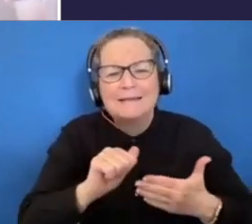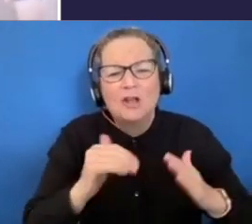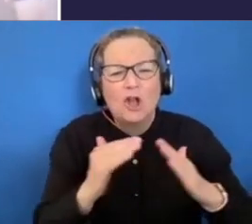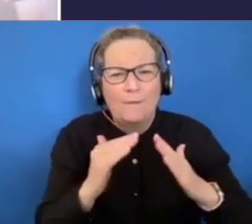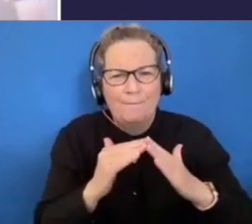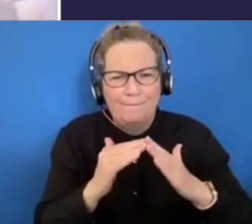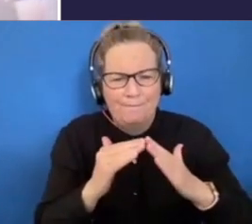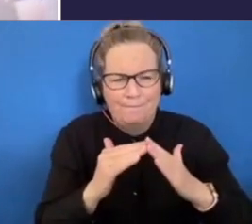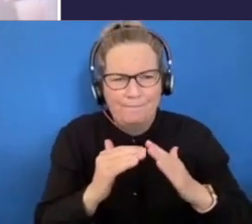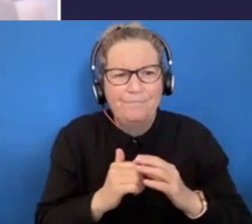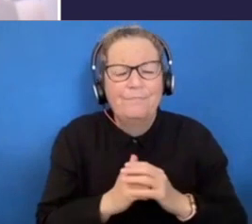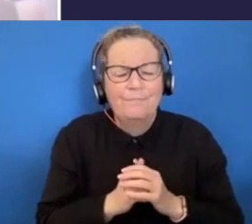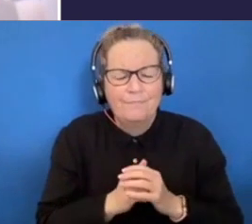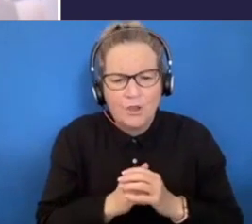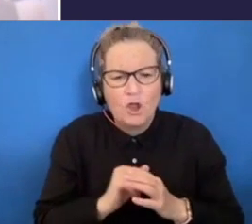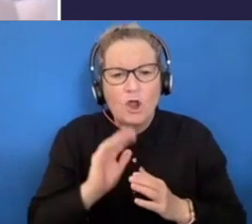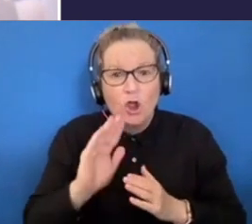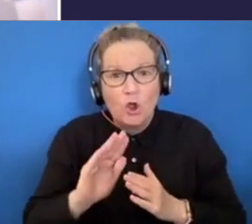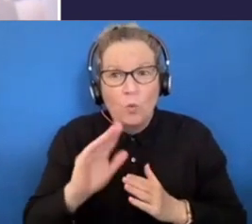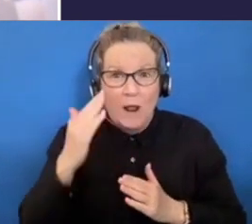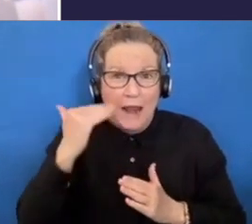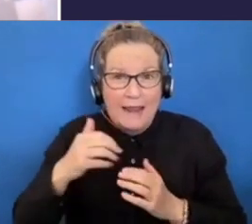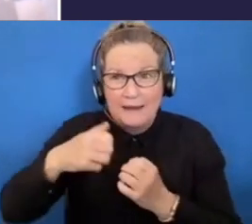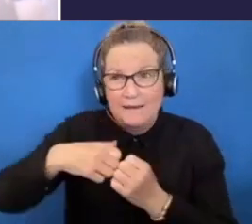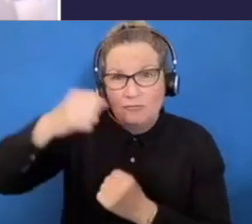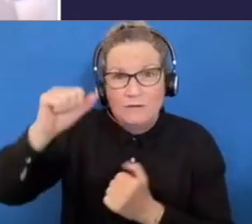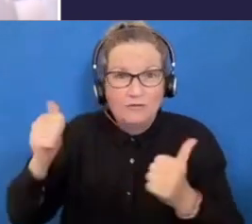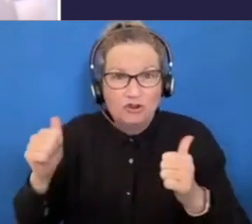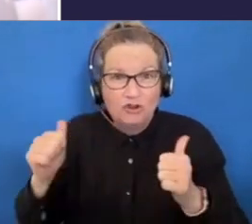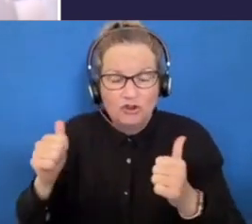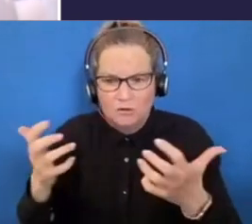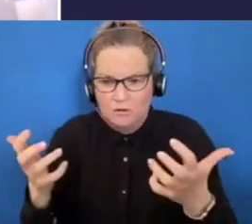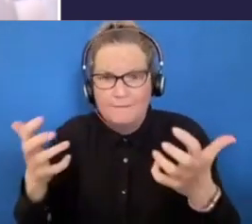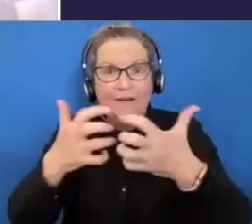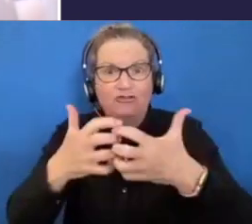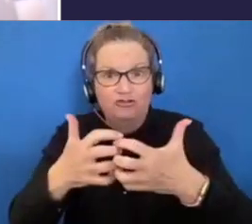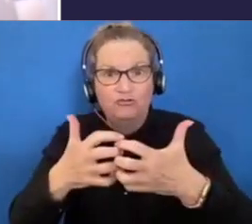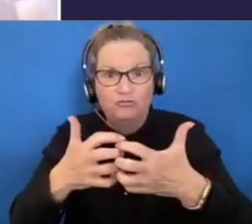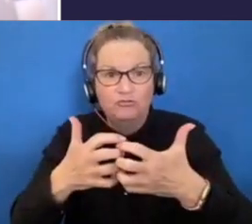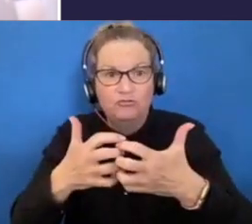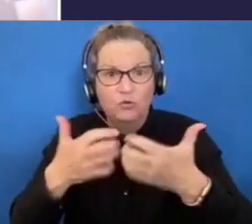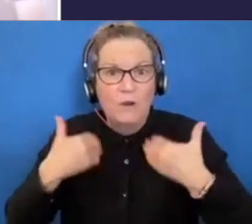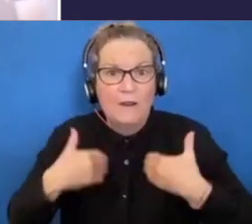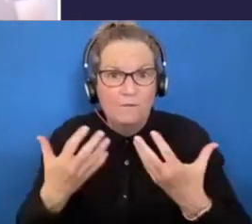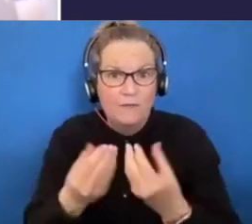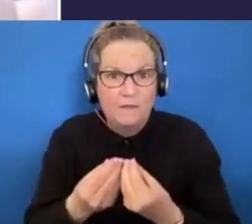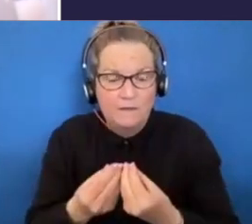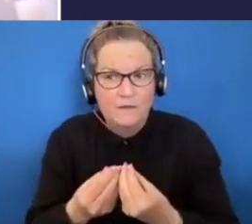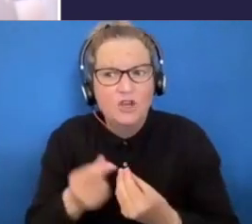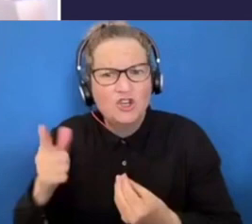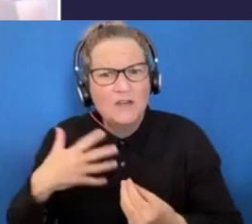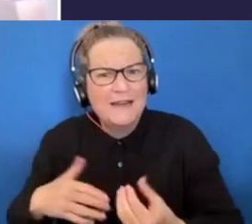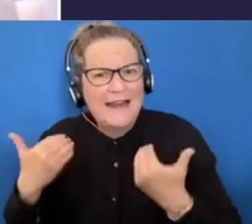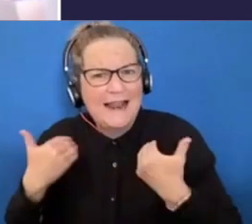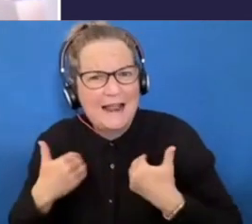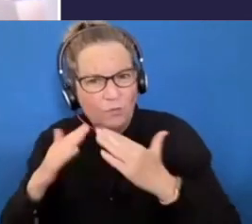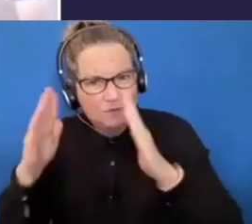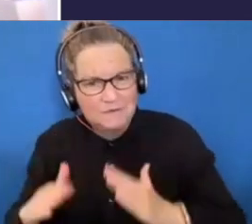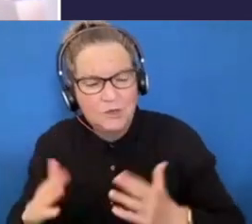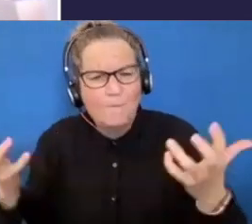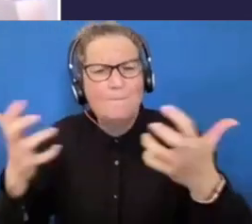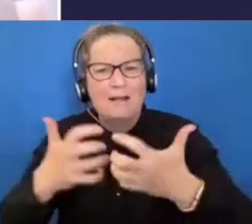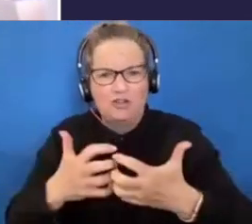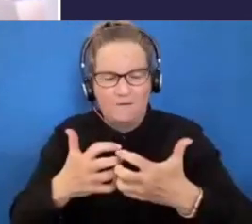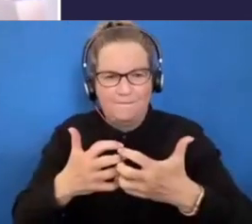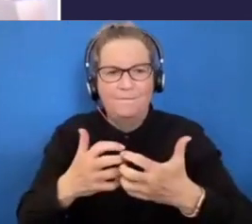a young lady who just finished her degree, and she was looking for somewhere to live. So they matched these two